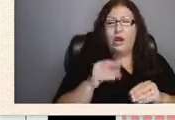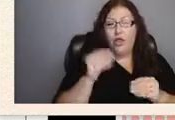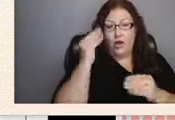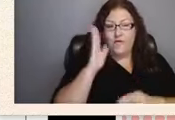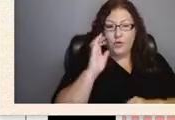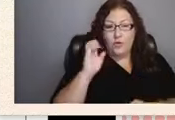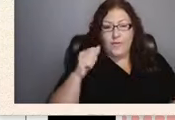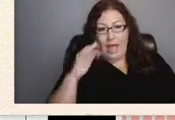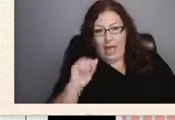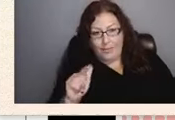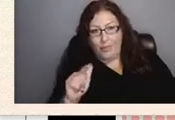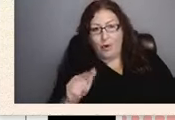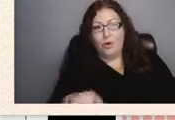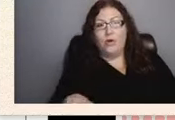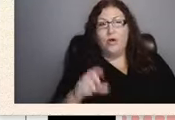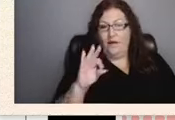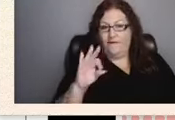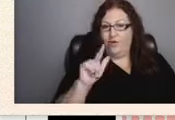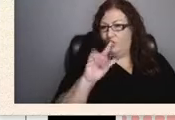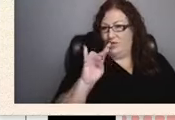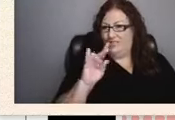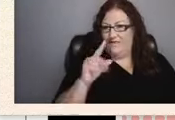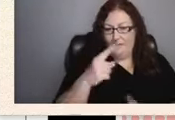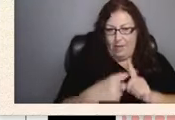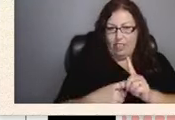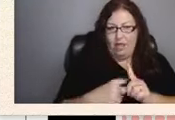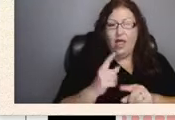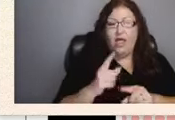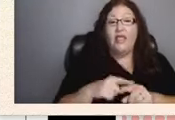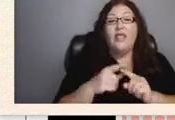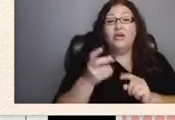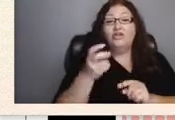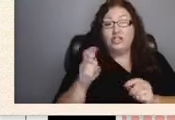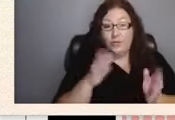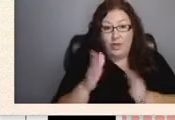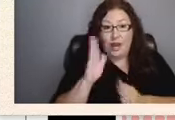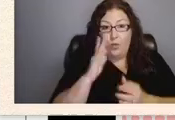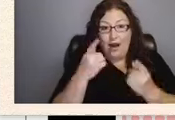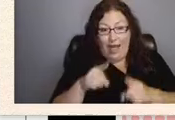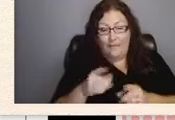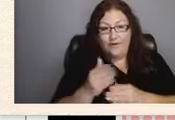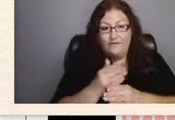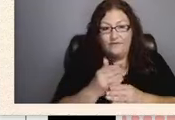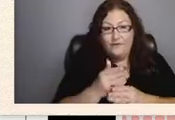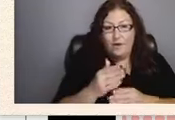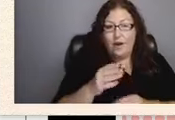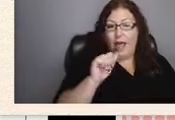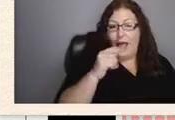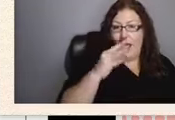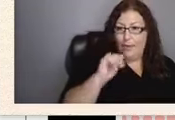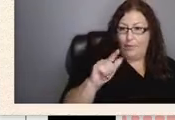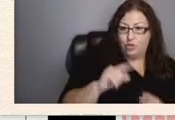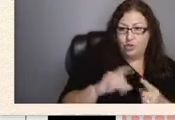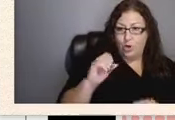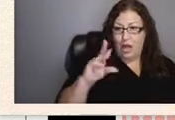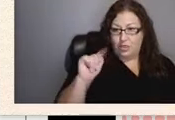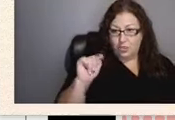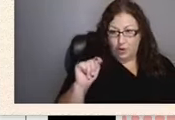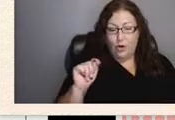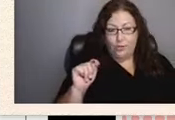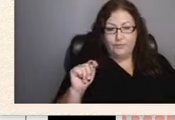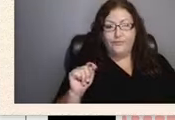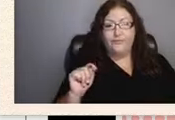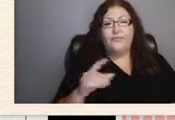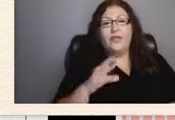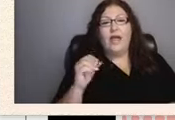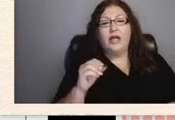the 27 month. And then transition planning would happen from April to October, between April and October. And then